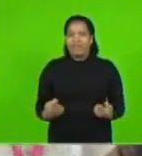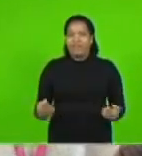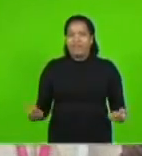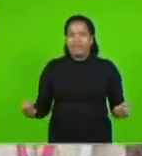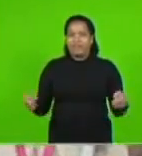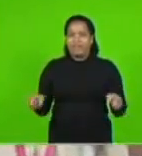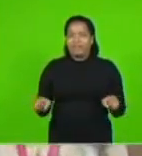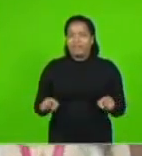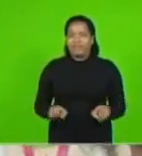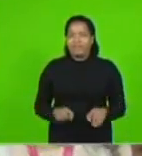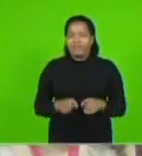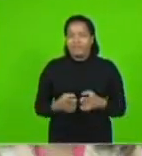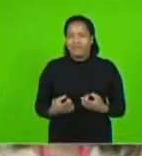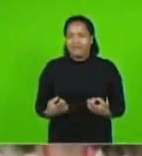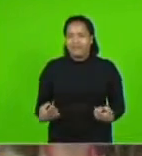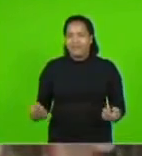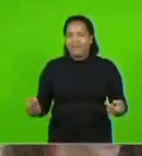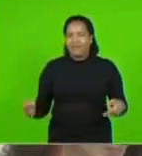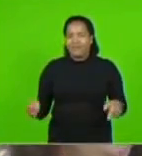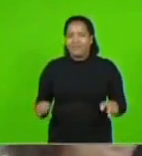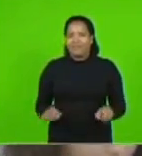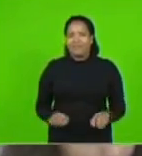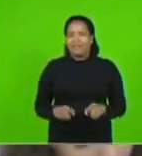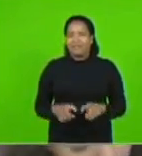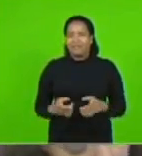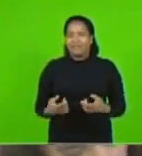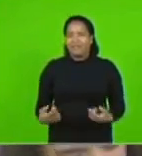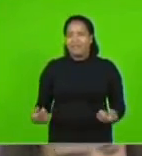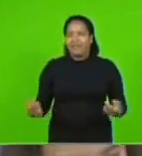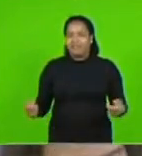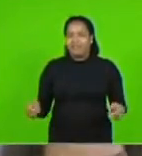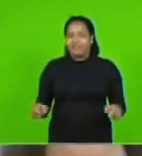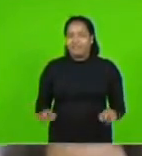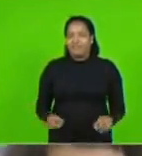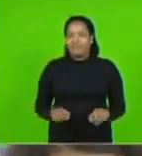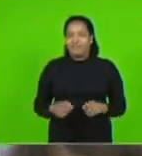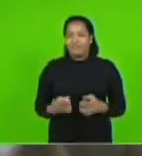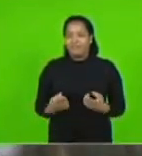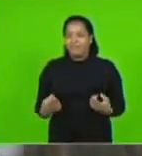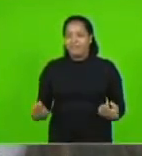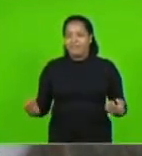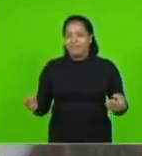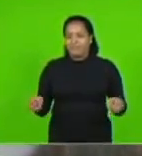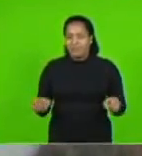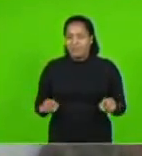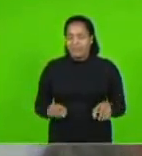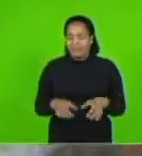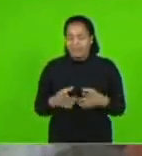Hallelujah.